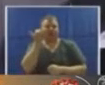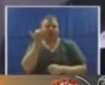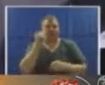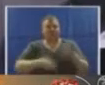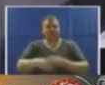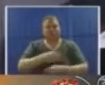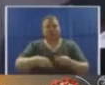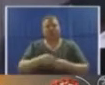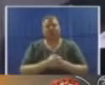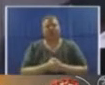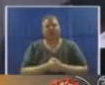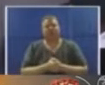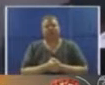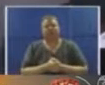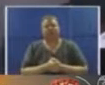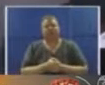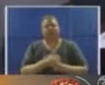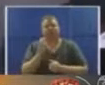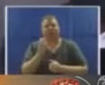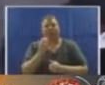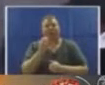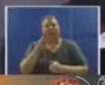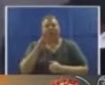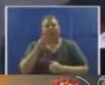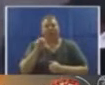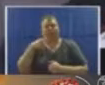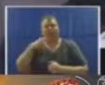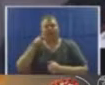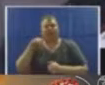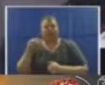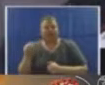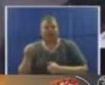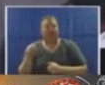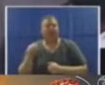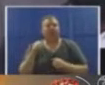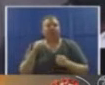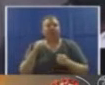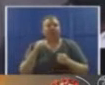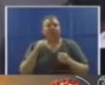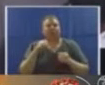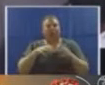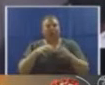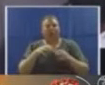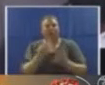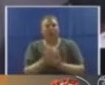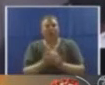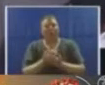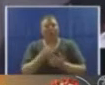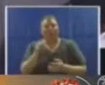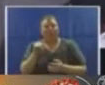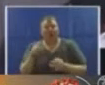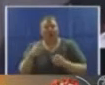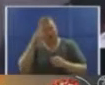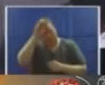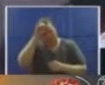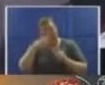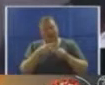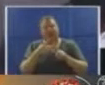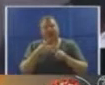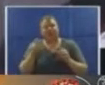against Optimum coal mine and the Optimum coal terminal. Now, that was at the heart of the problems at